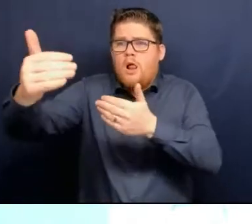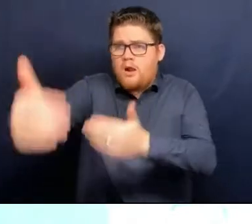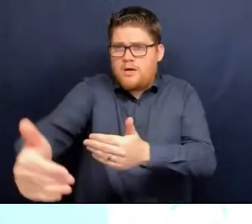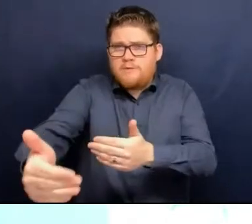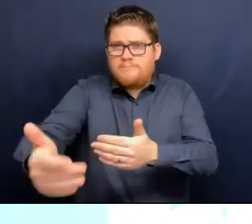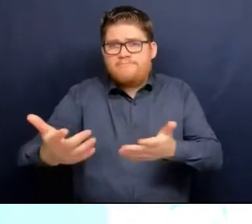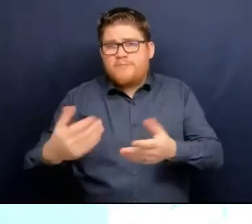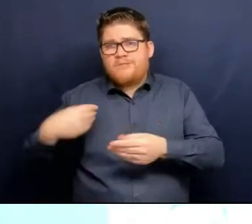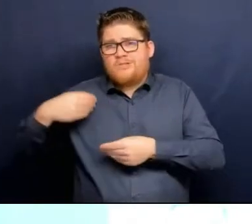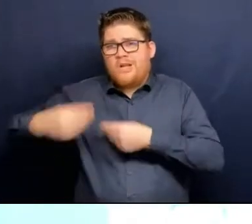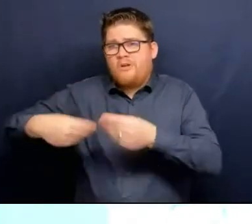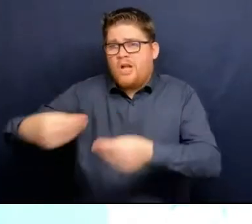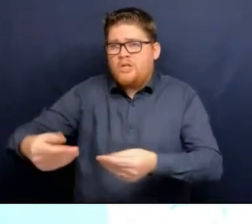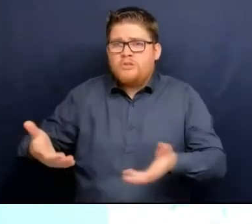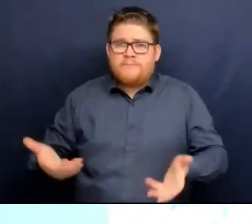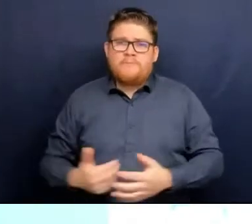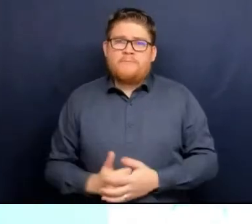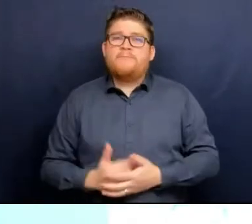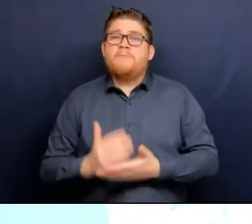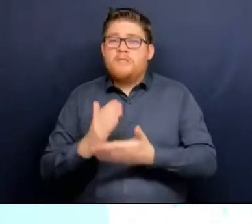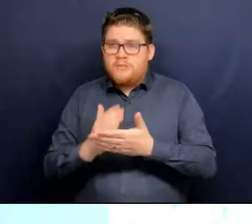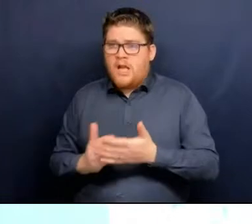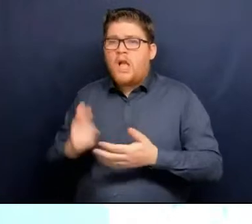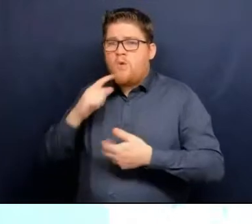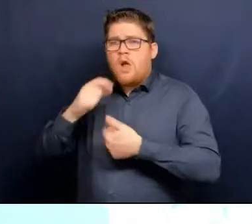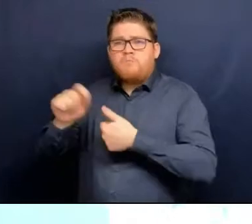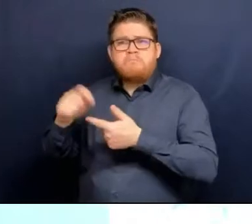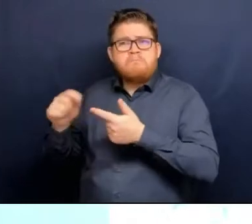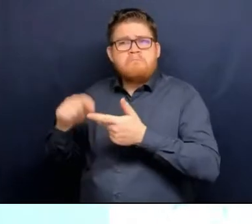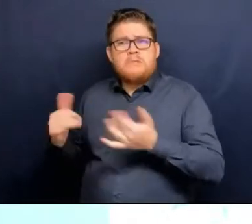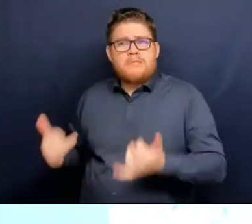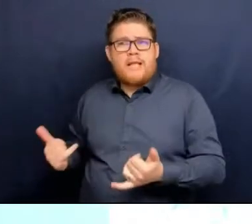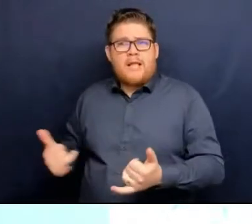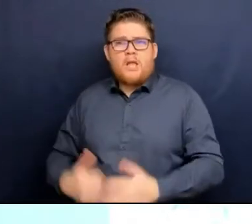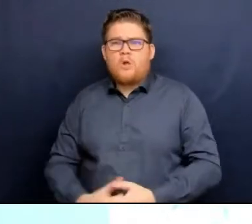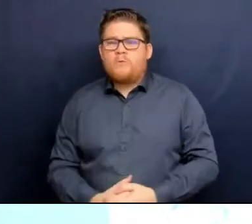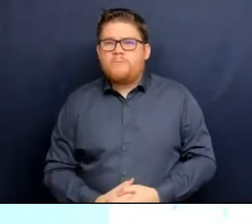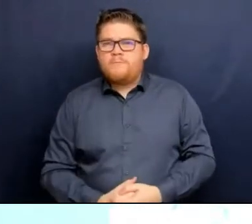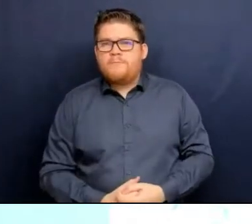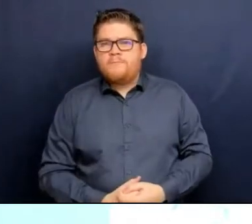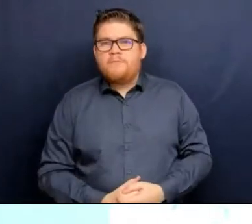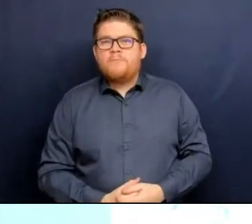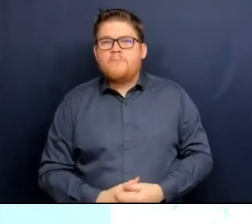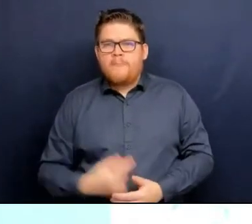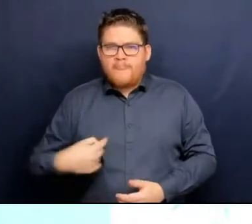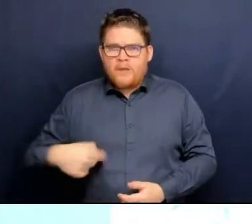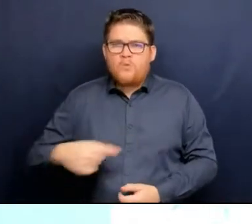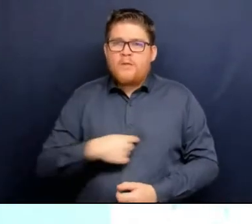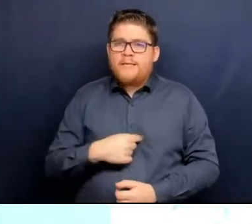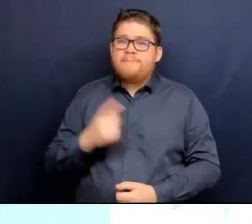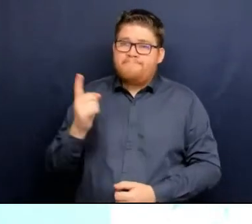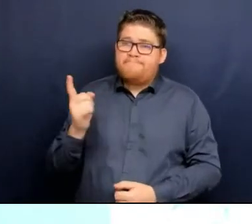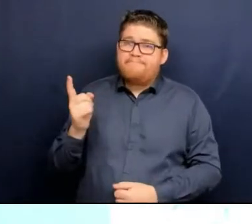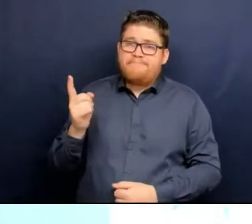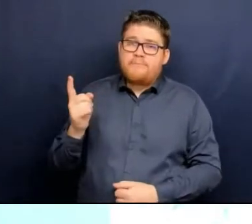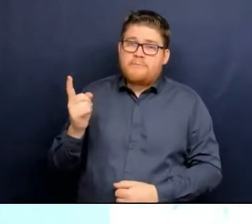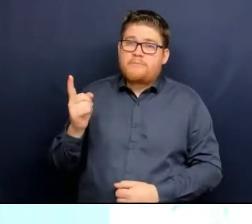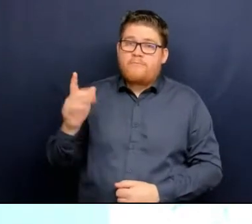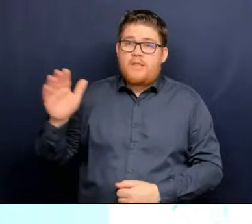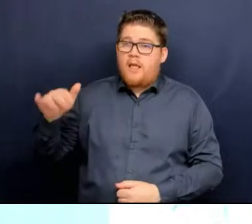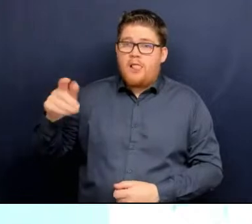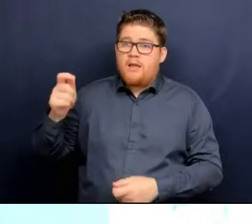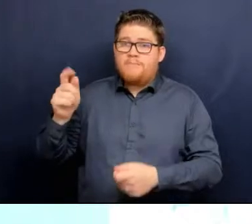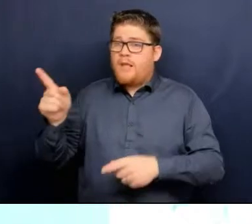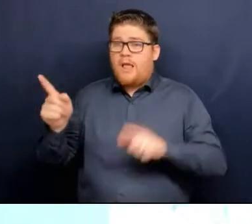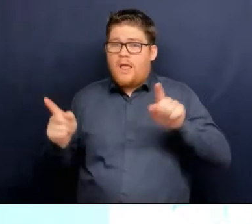steps in the next 5 years. And people are going to be able to say, you did it or you didn't do it. And that level of accountability is something unique in